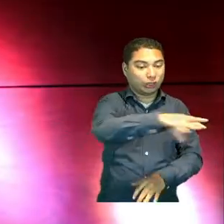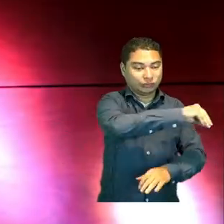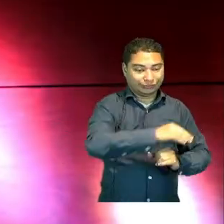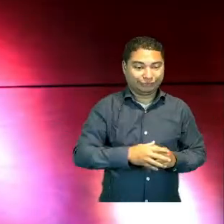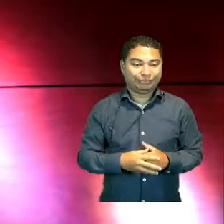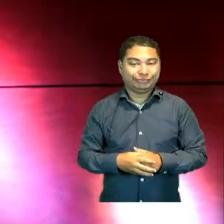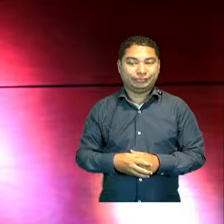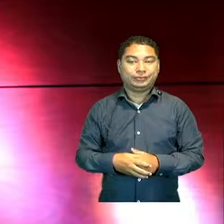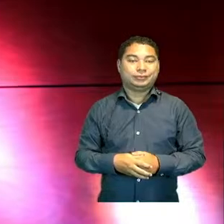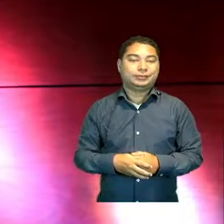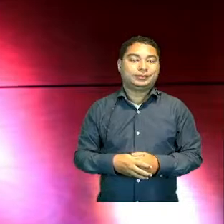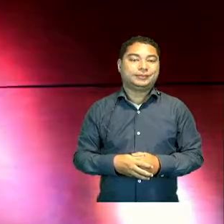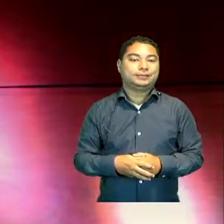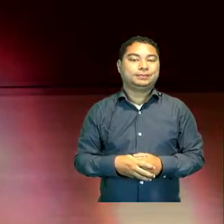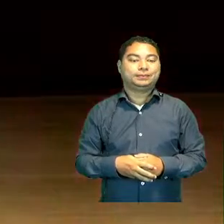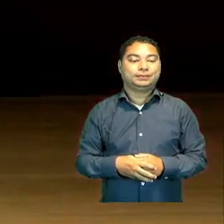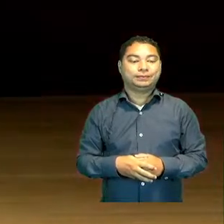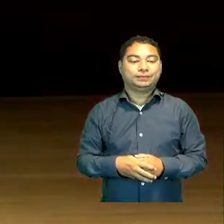of us,